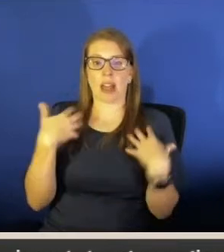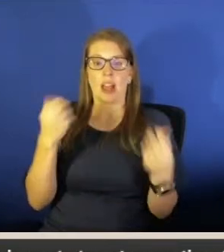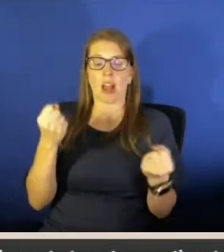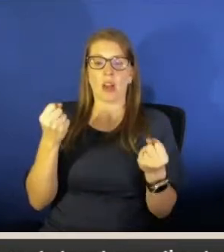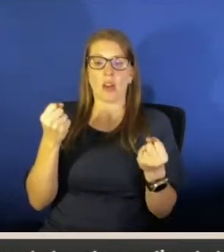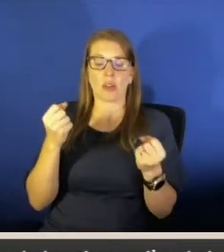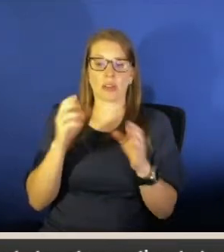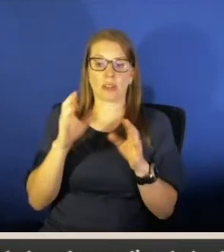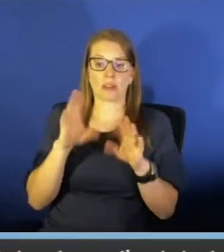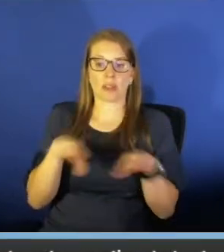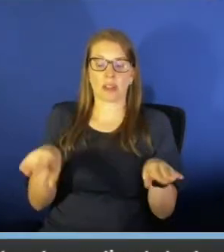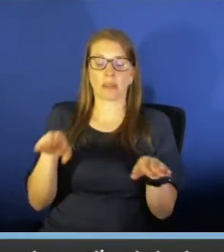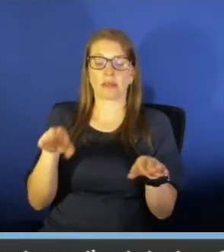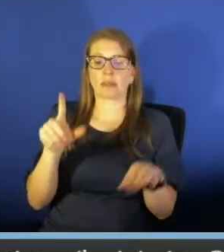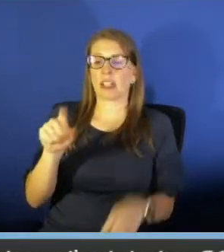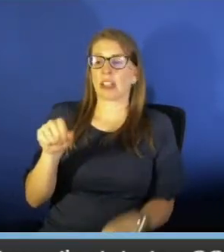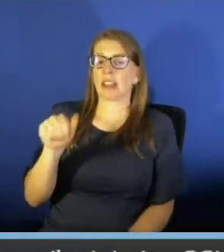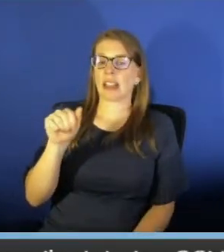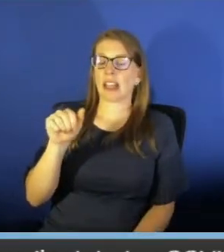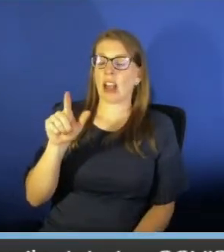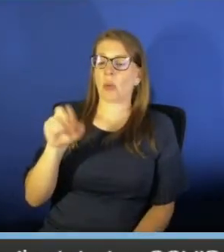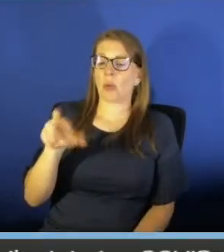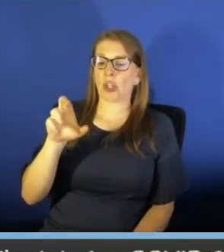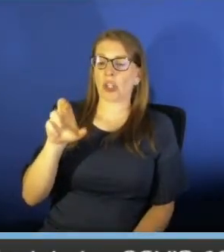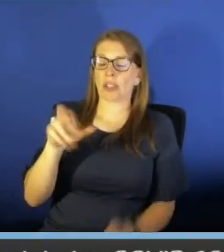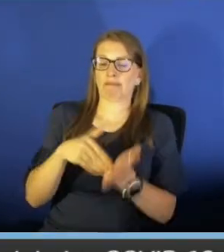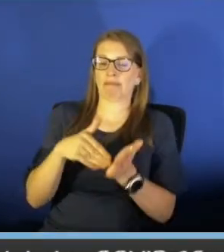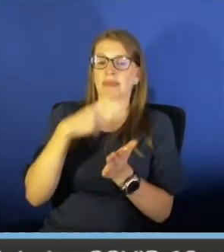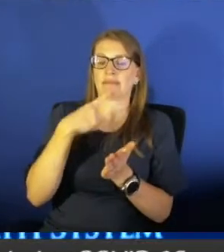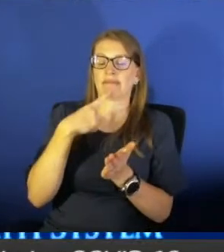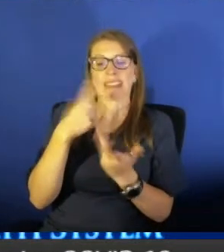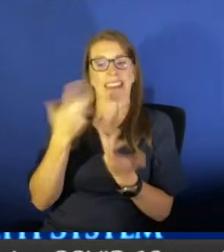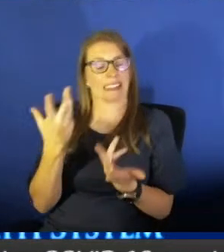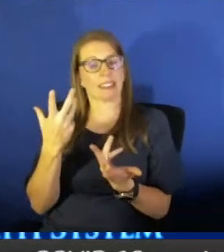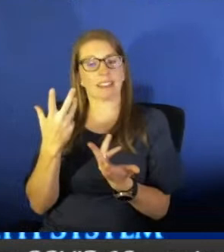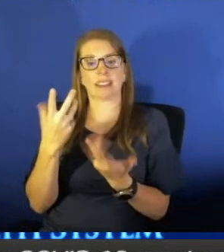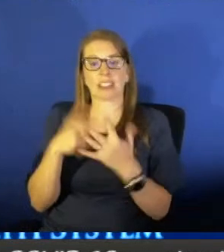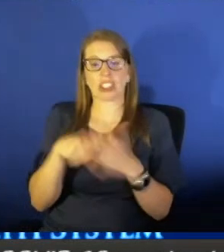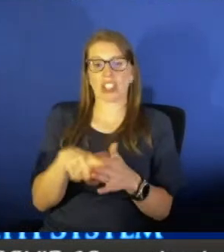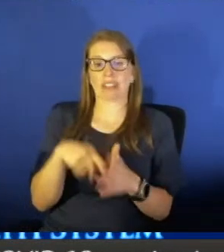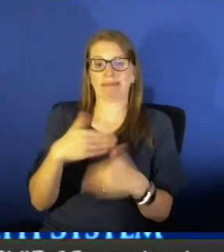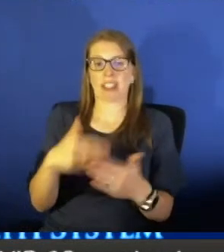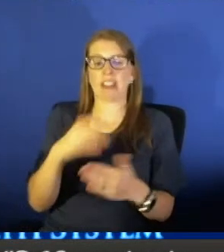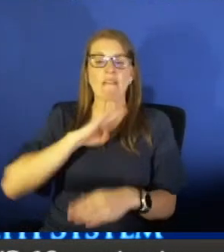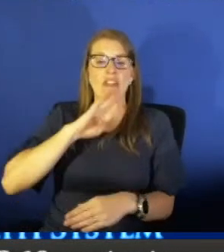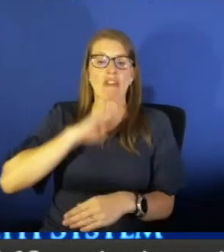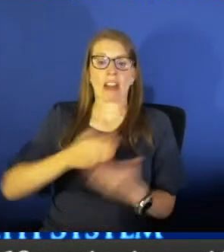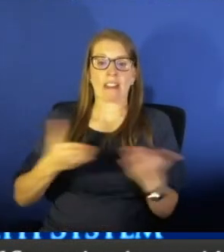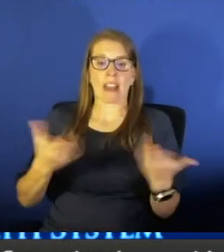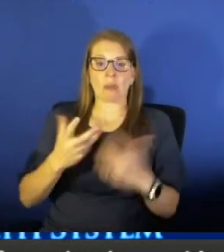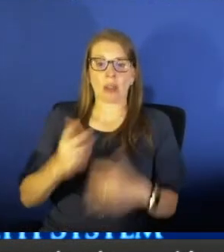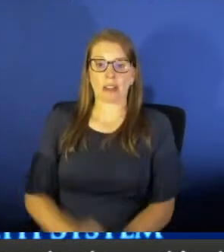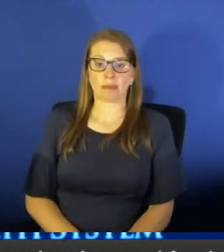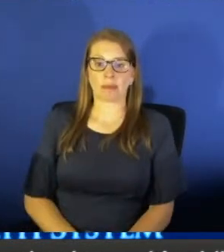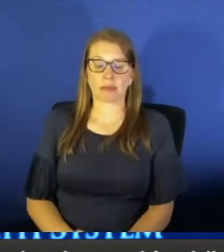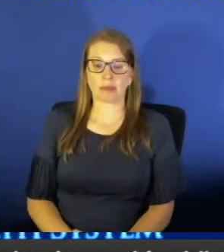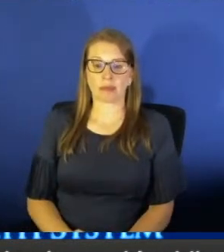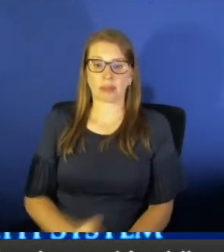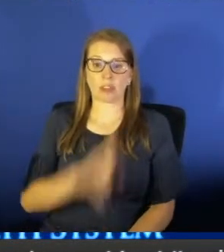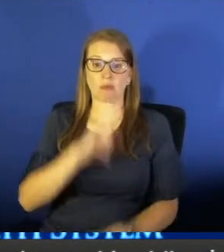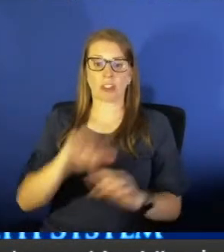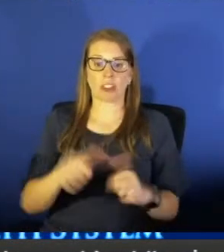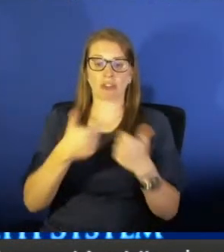Steve Lauer says this is only the tip of the iceberg. The frustrating thing is that it's very challenging to help